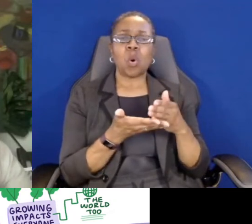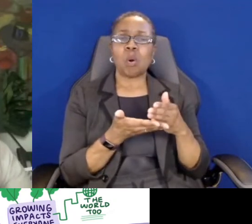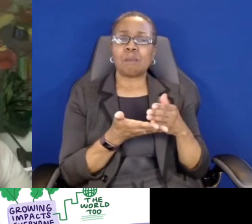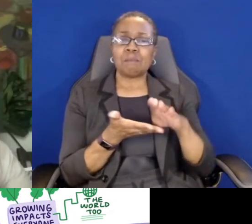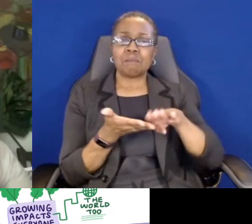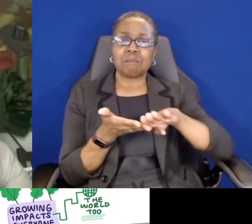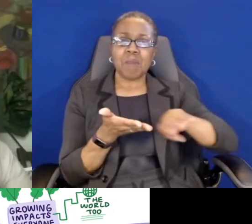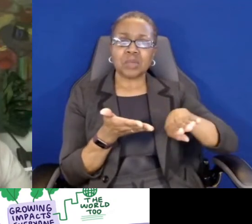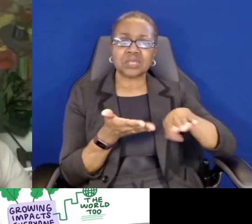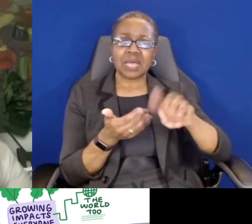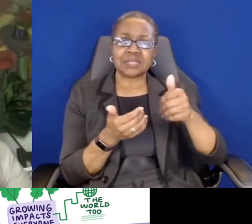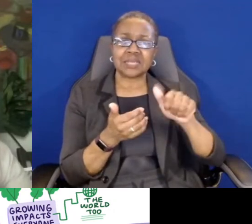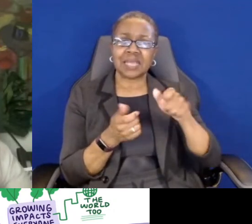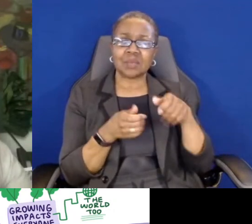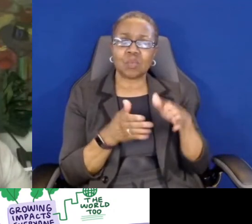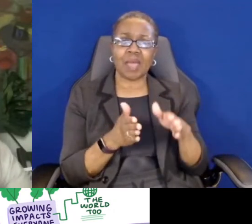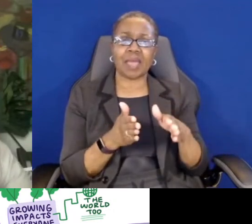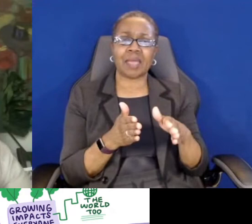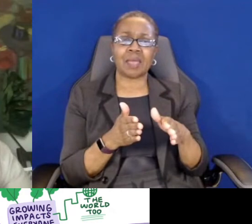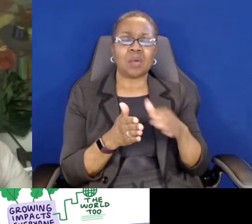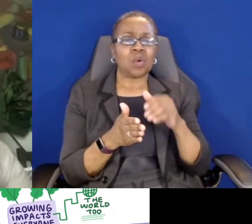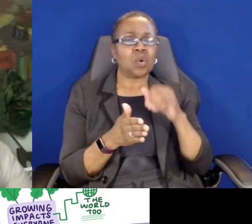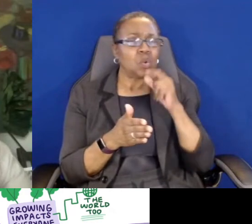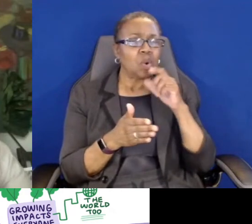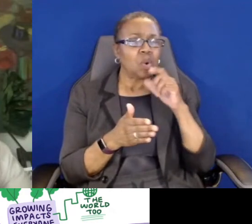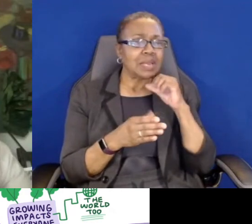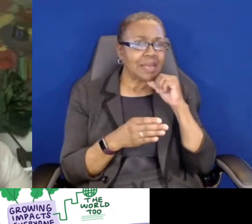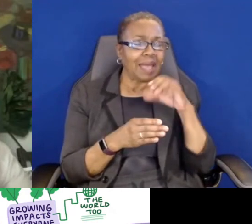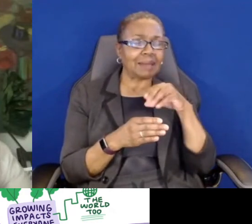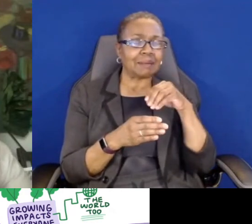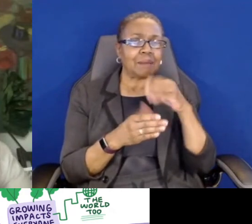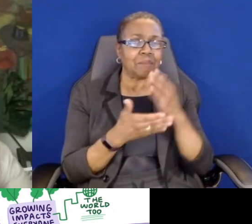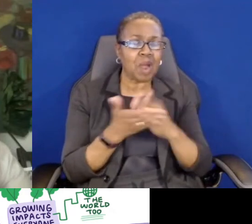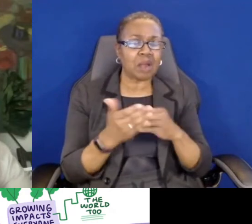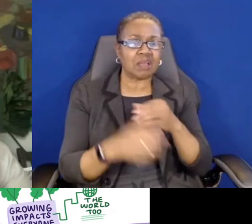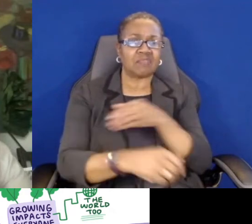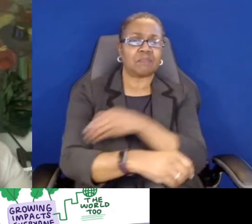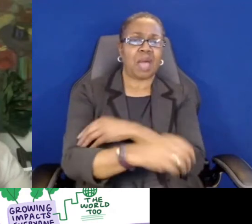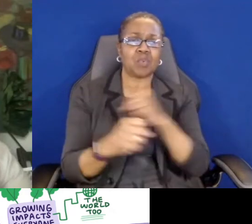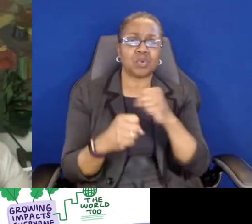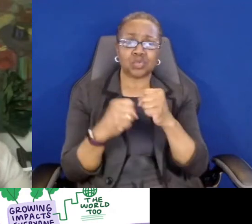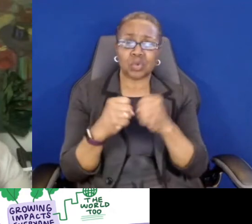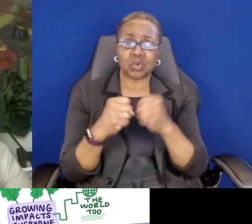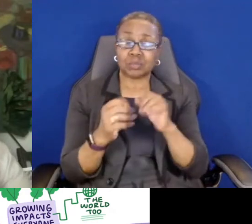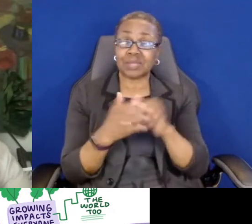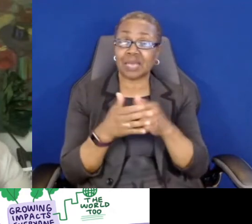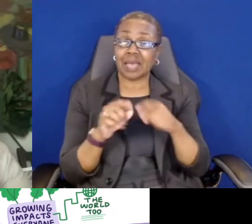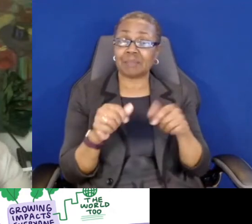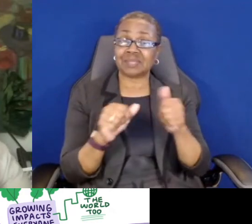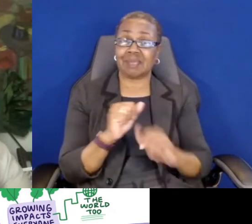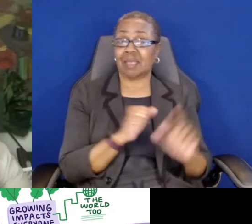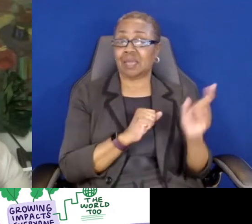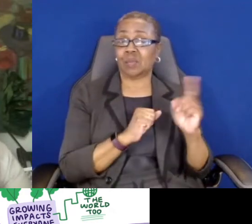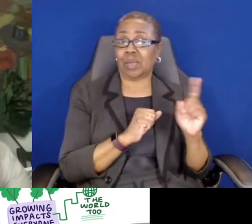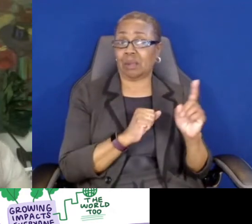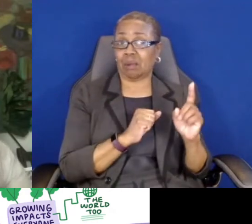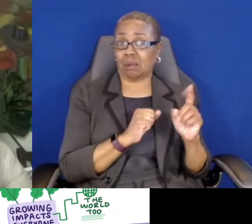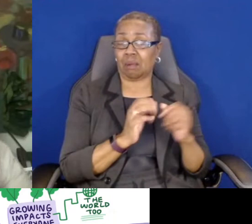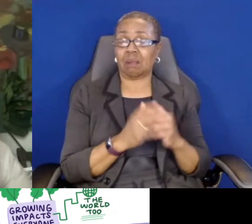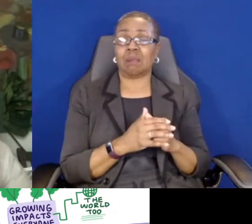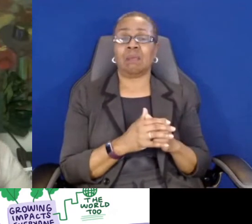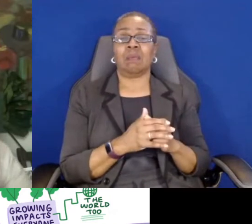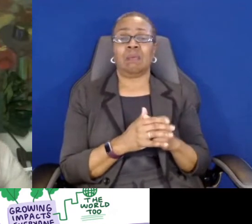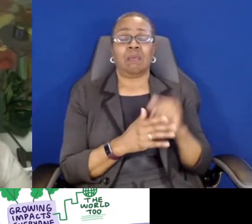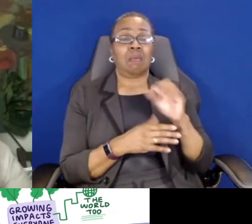way, or not part of the power structure. That's just the case anywhere. And in Chicago,